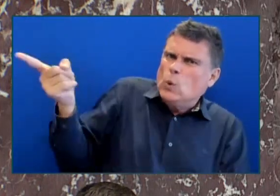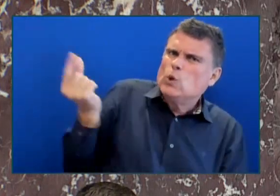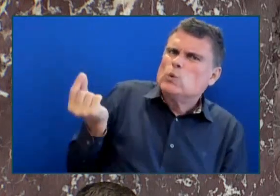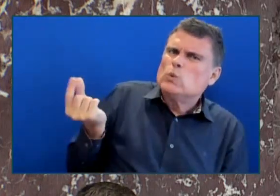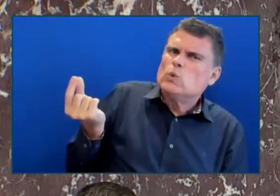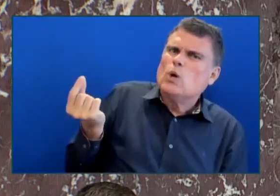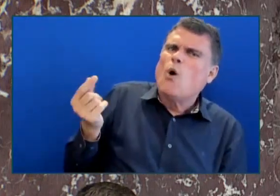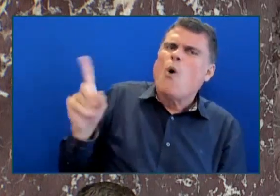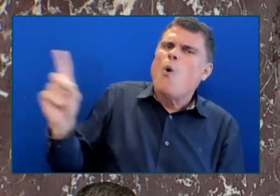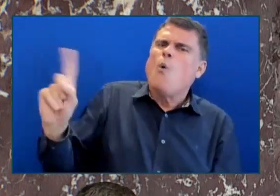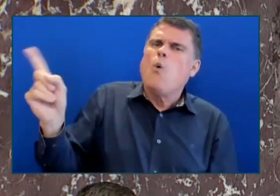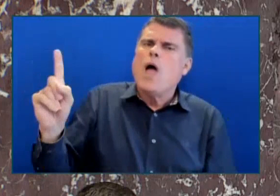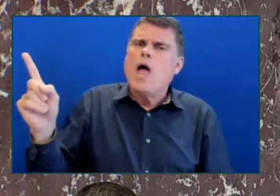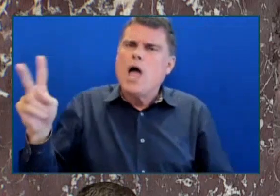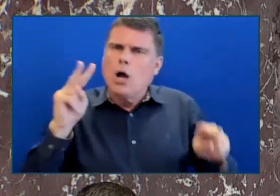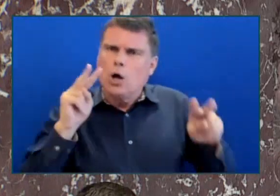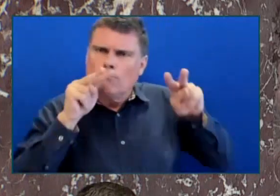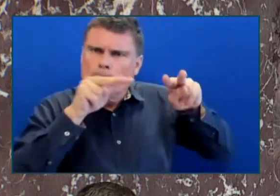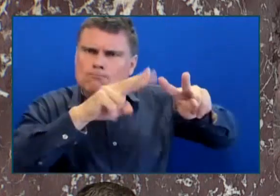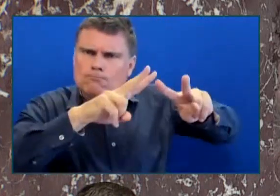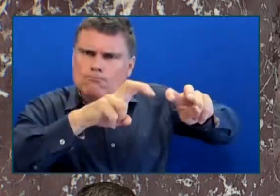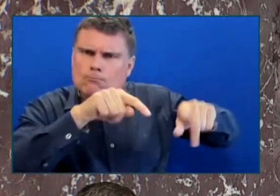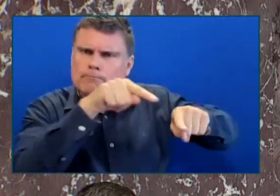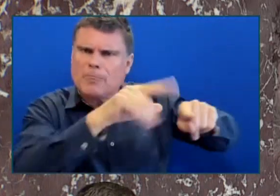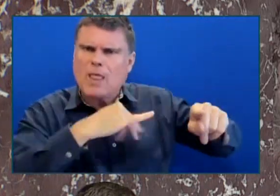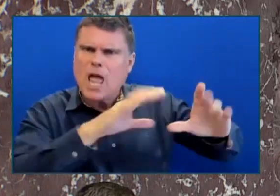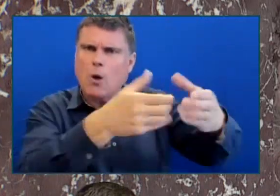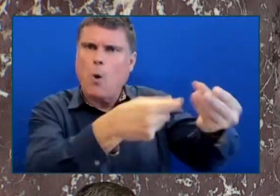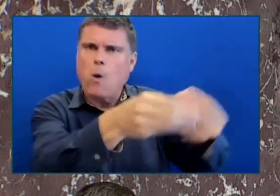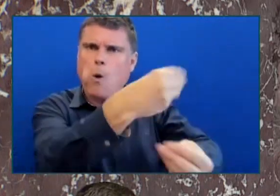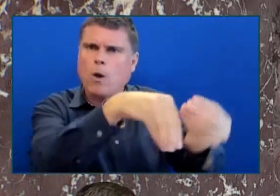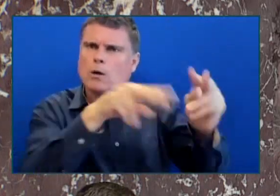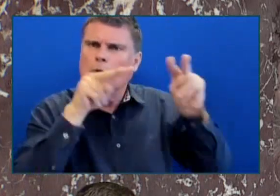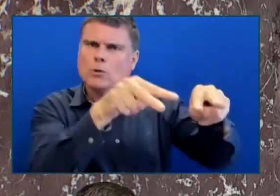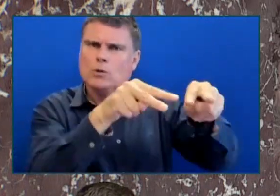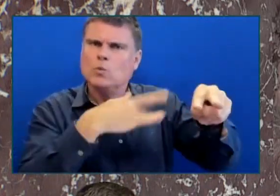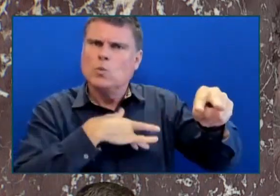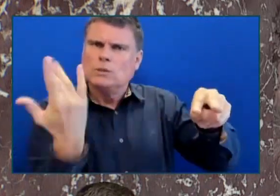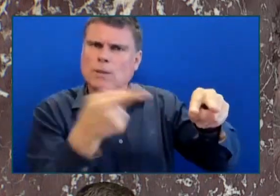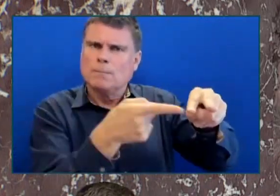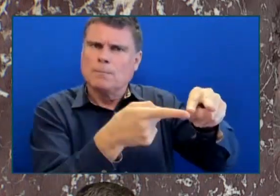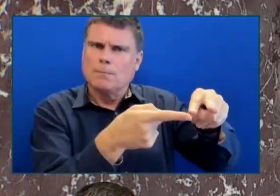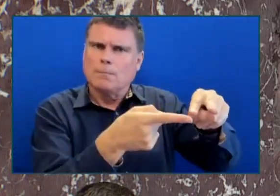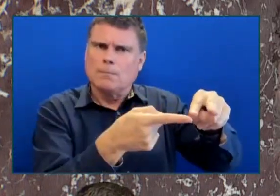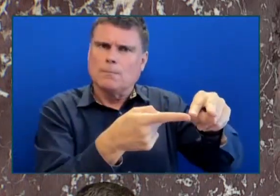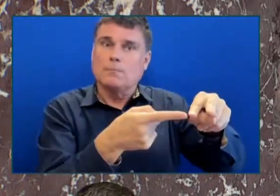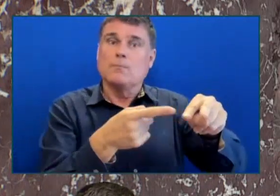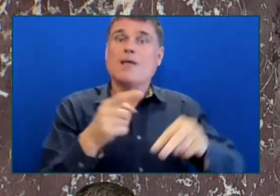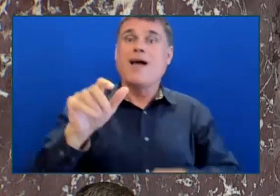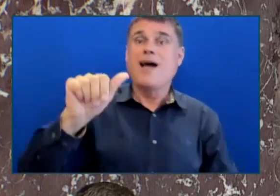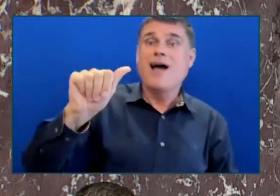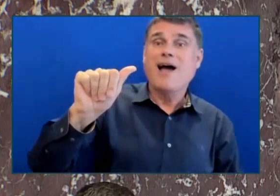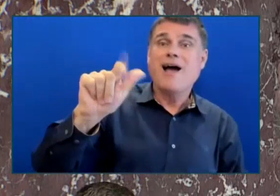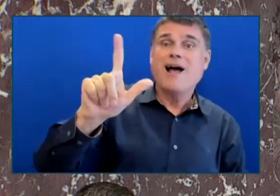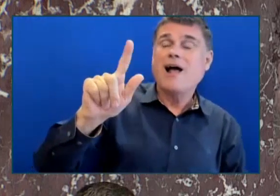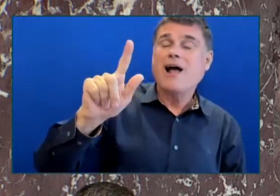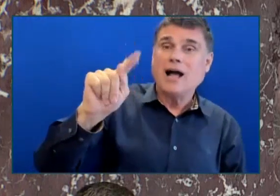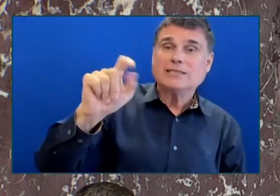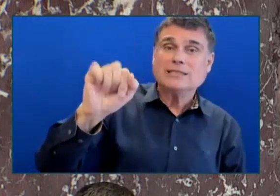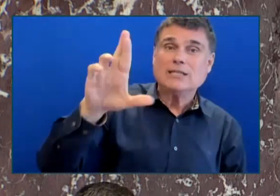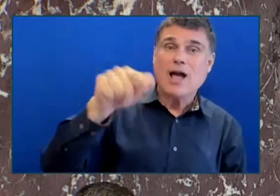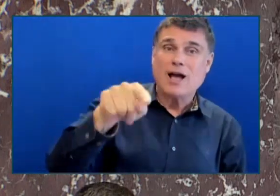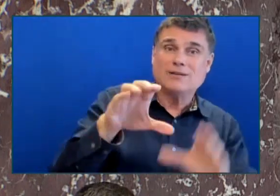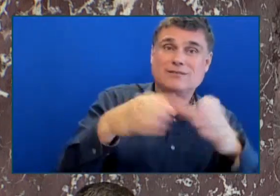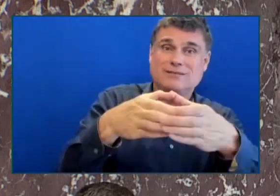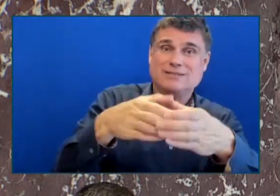scandal. No, the Premier's choice to exclude Atira Property Management, or APMI, from his critical review, Mr. Speaker, is deeply